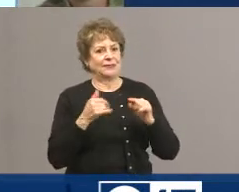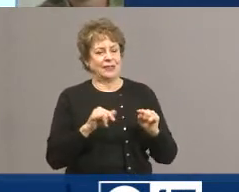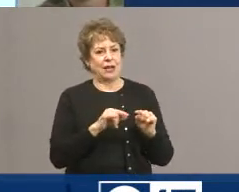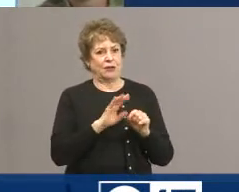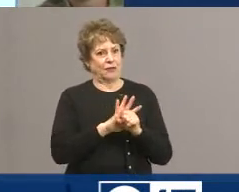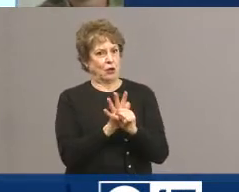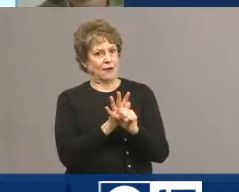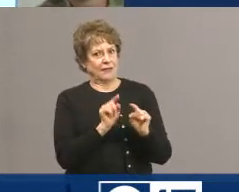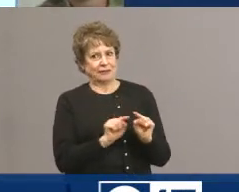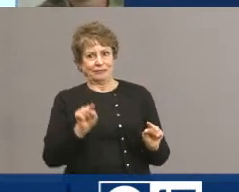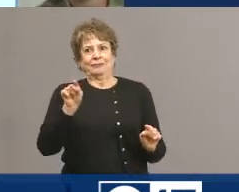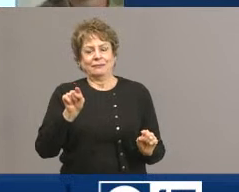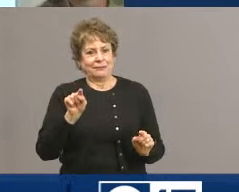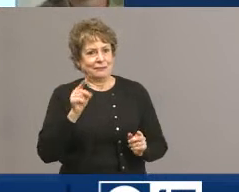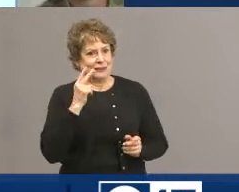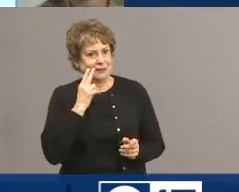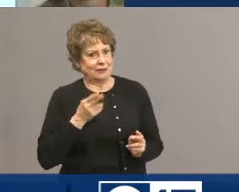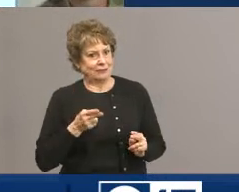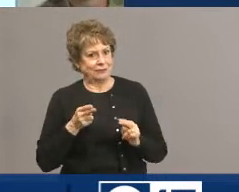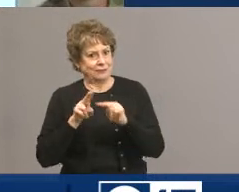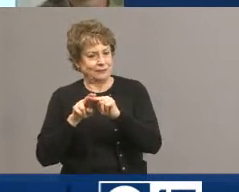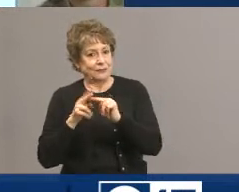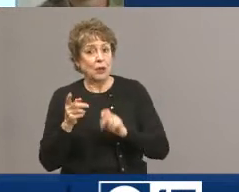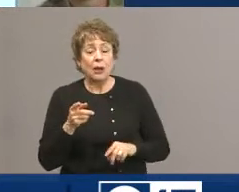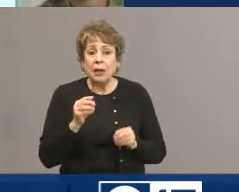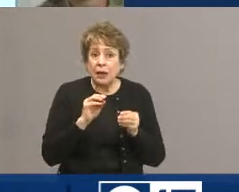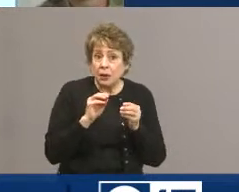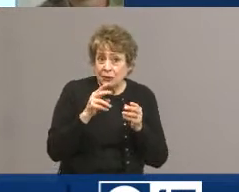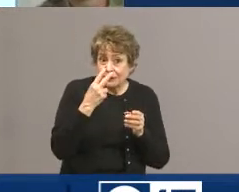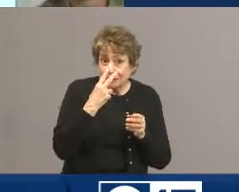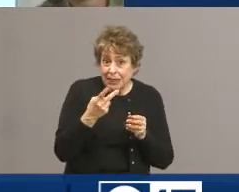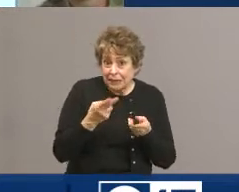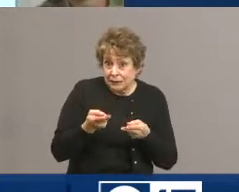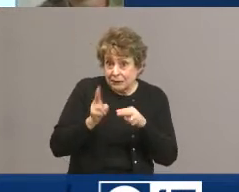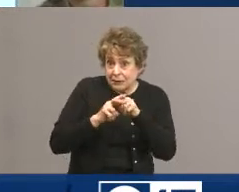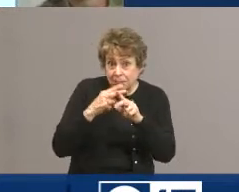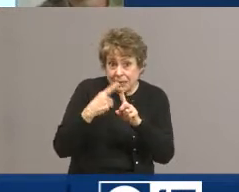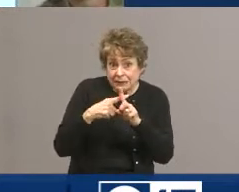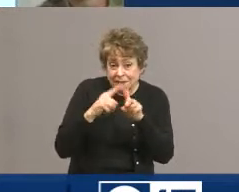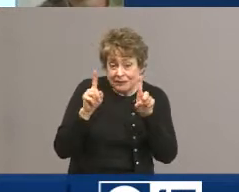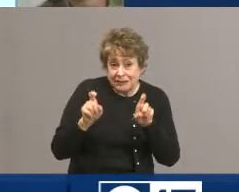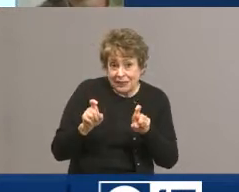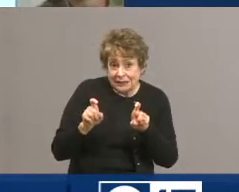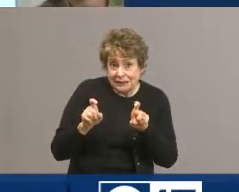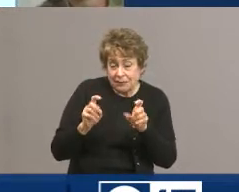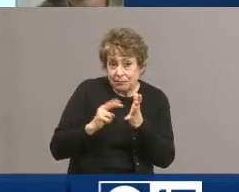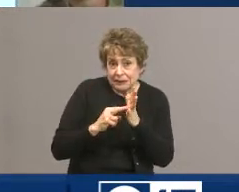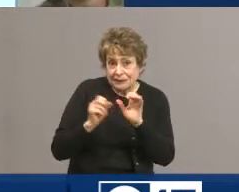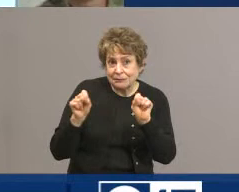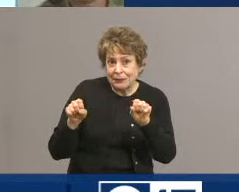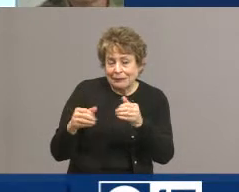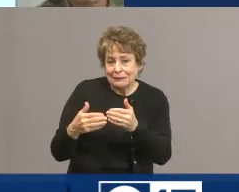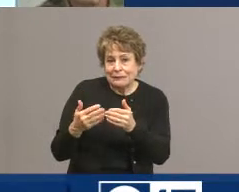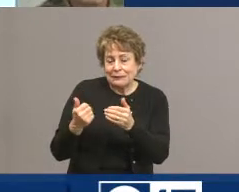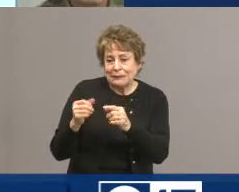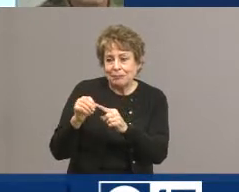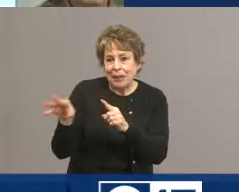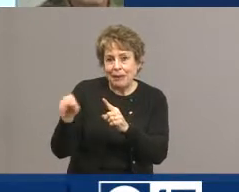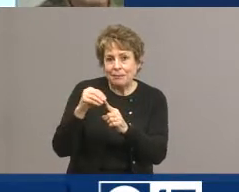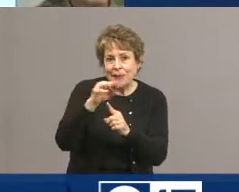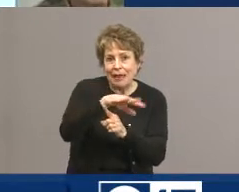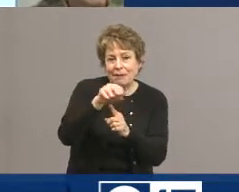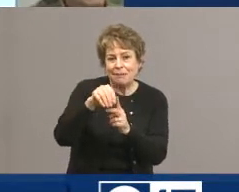more spreading of this virus. So we're going to test more so we can isolate